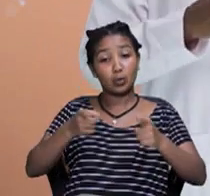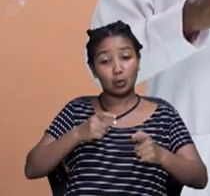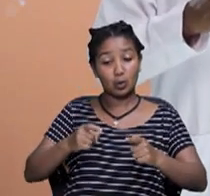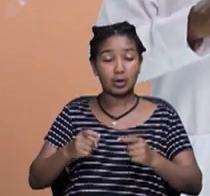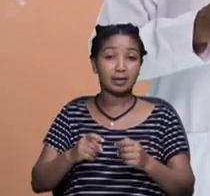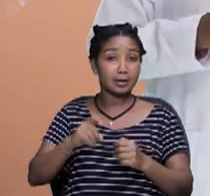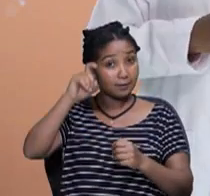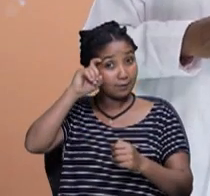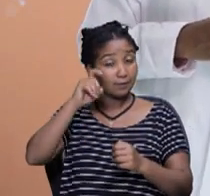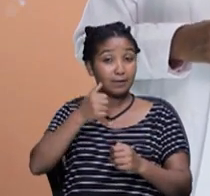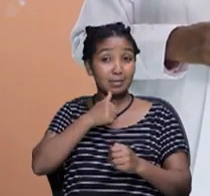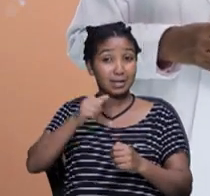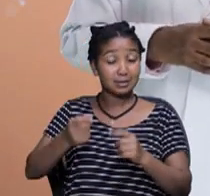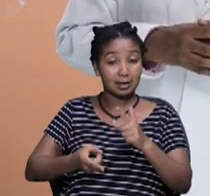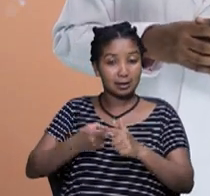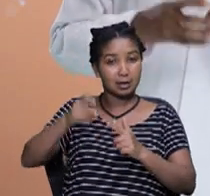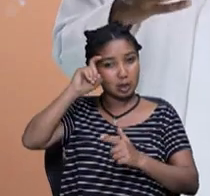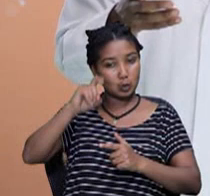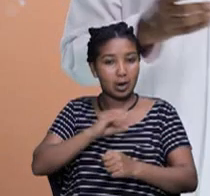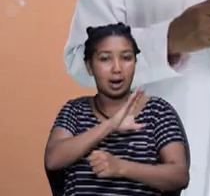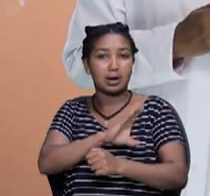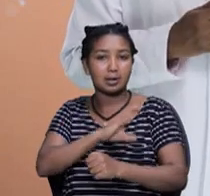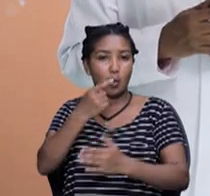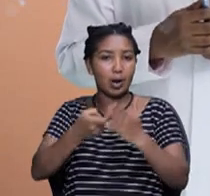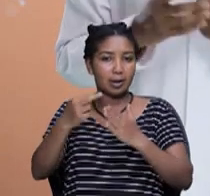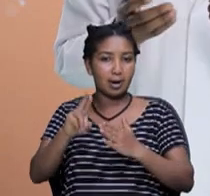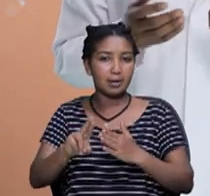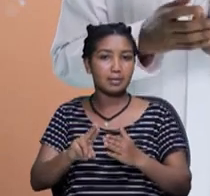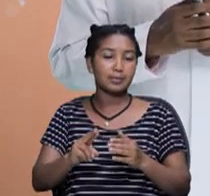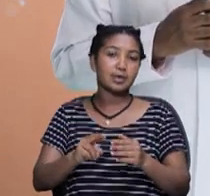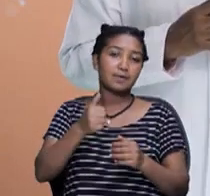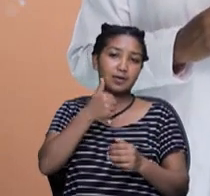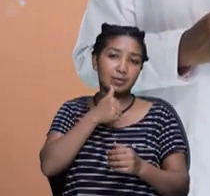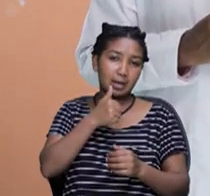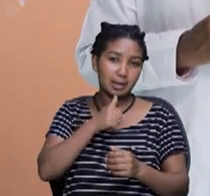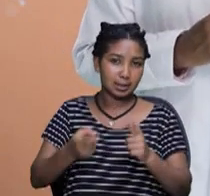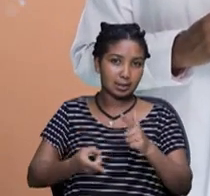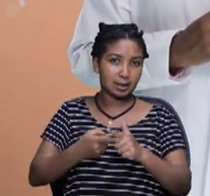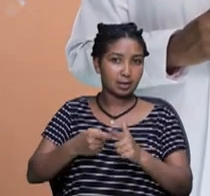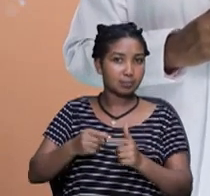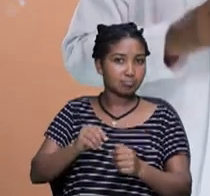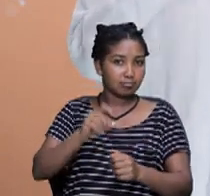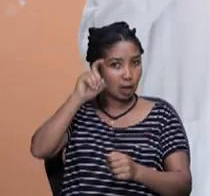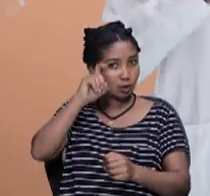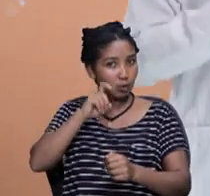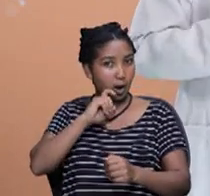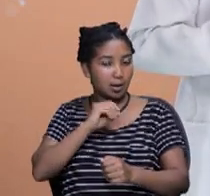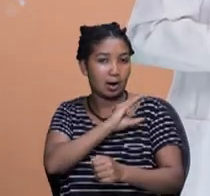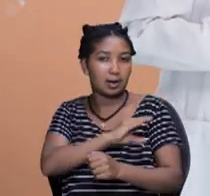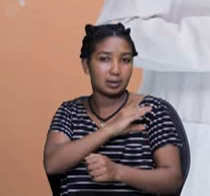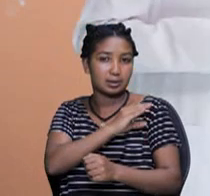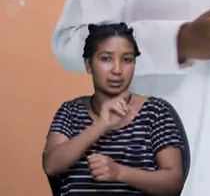controlling female secondary sexual characteristics. What are female secondary sexual characteristics? Female